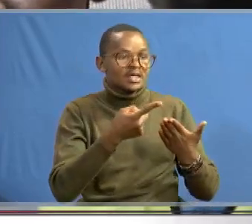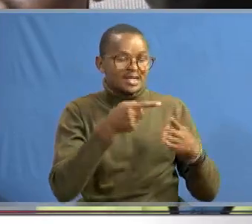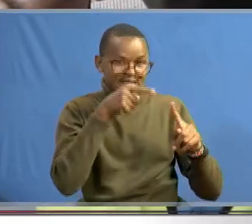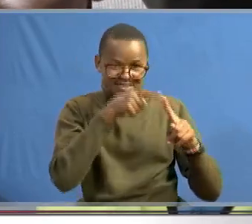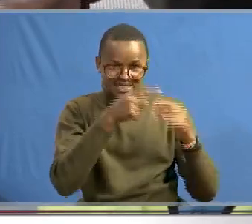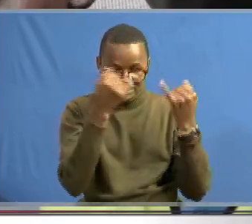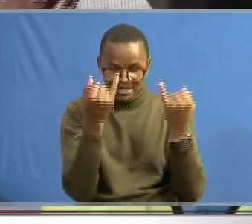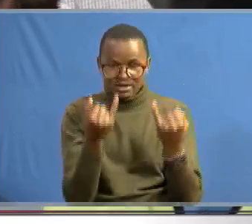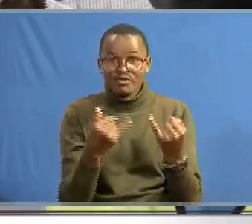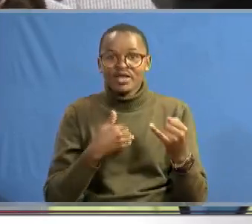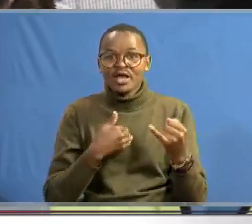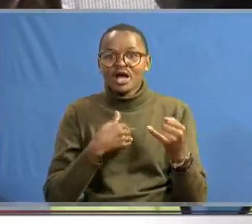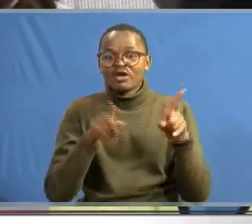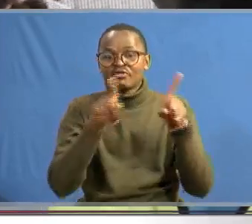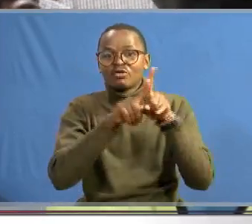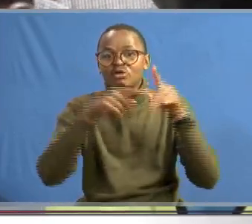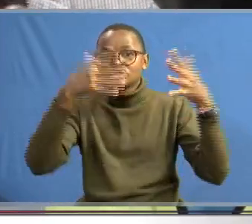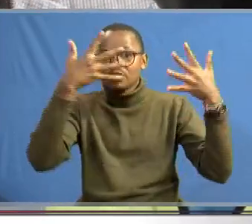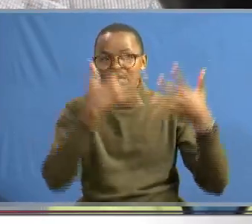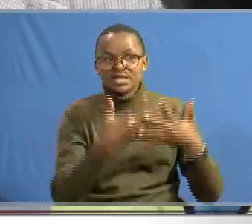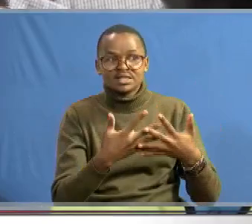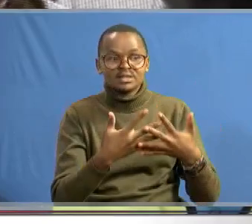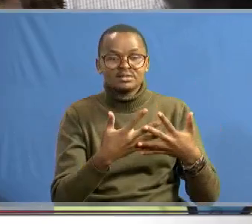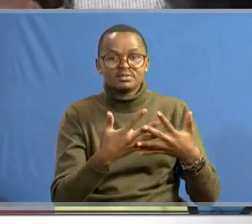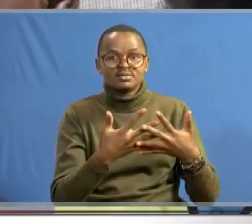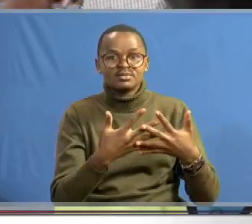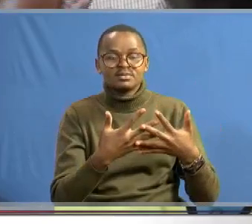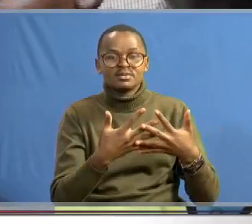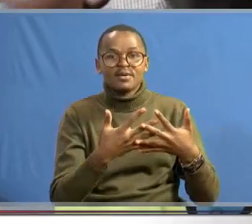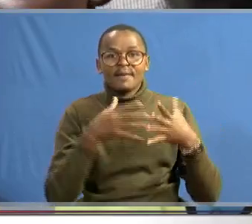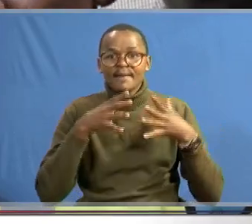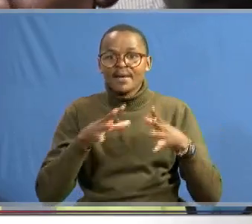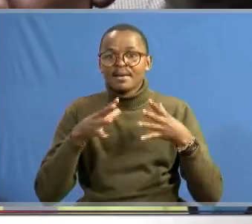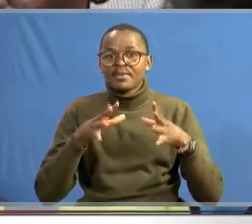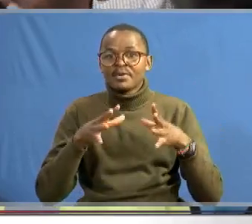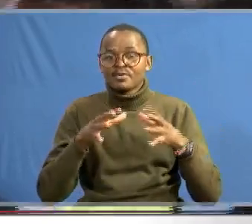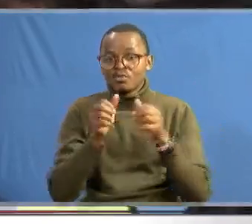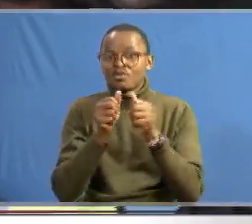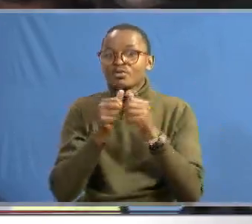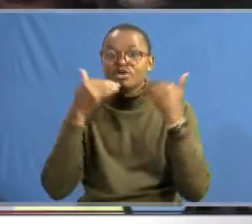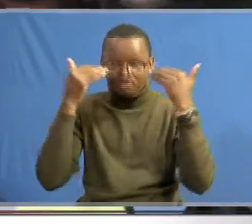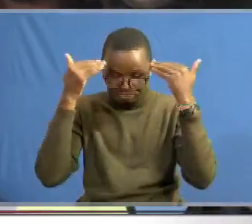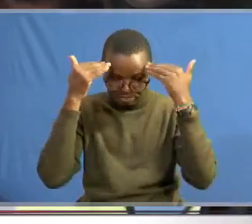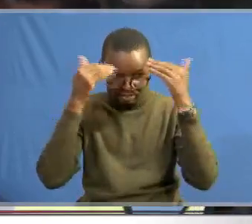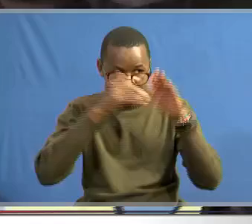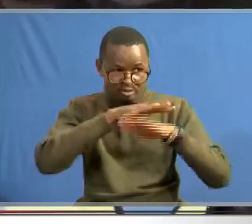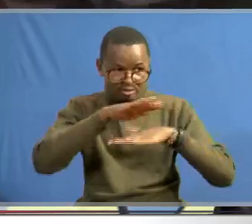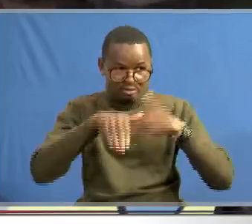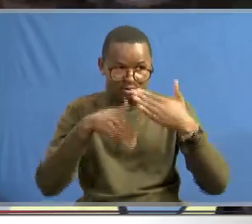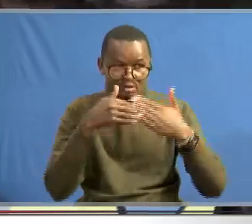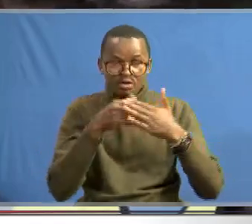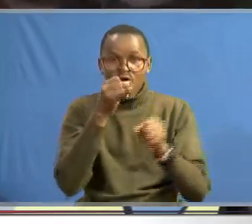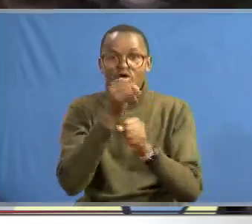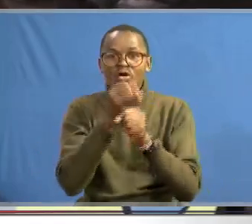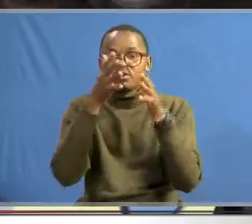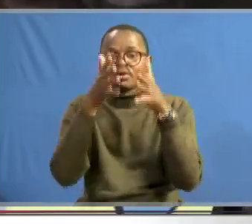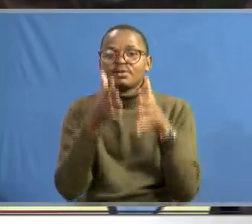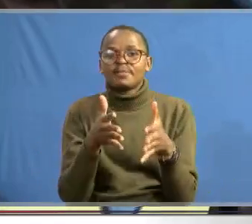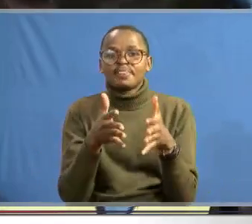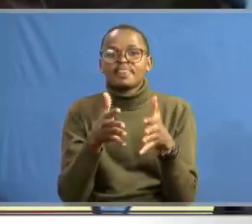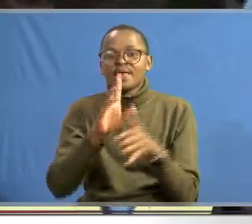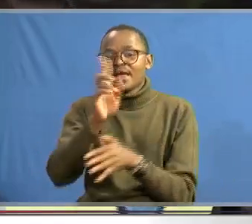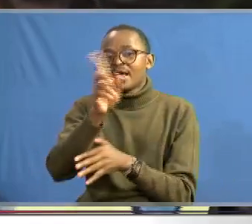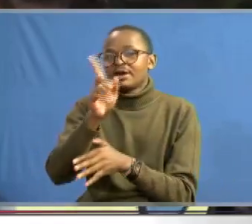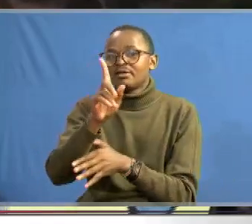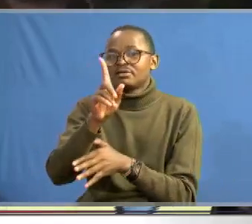wa leo. We have also arrested quite a few number of people and aligned them in court. All the workers of the